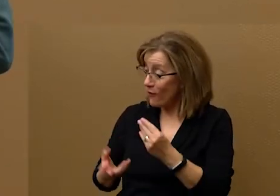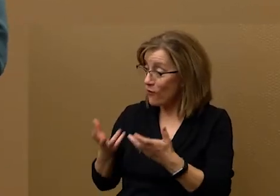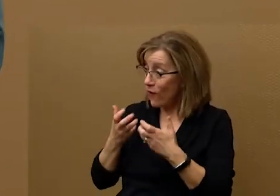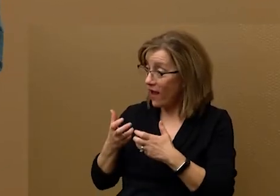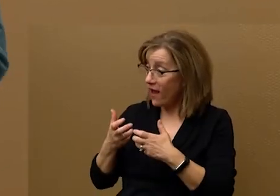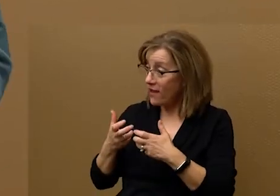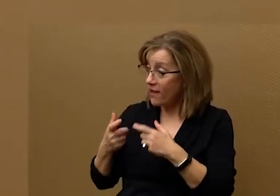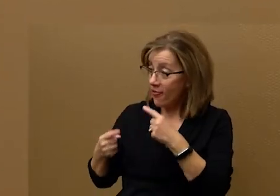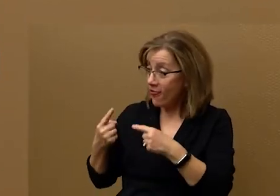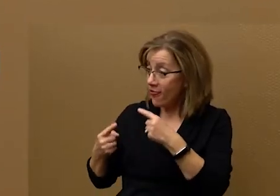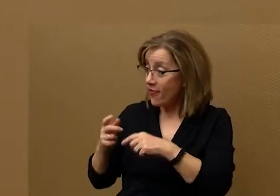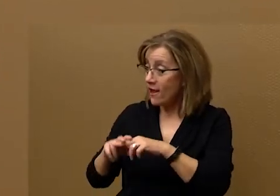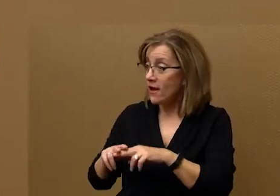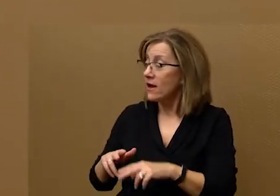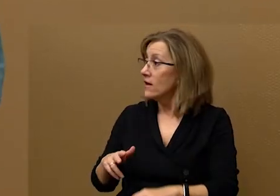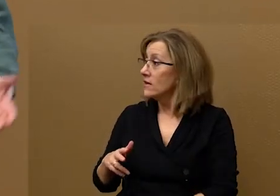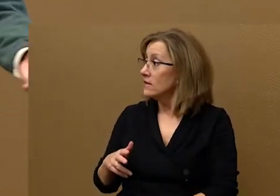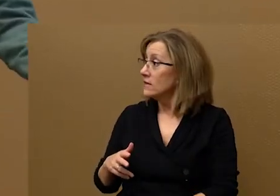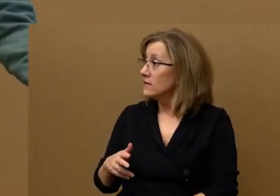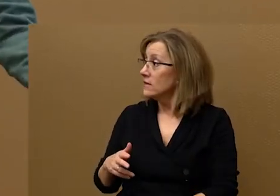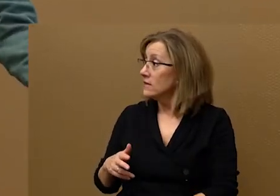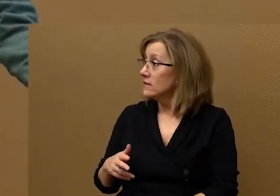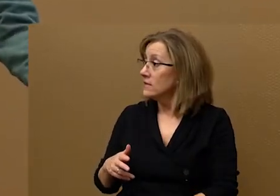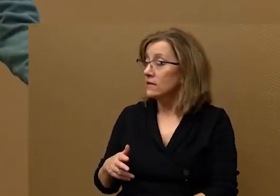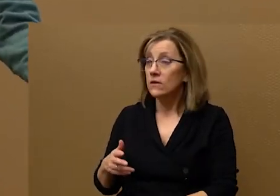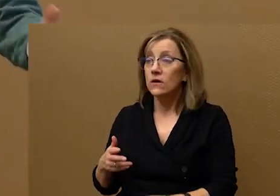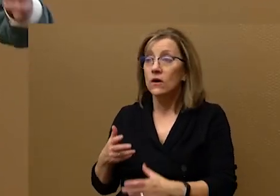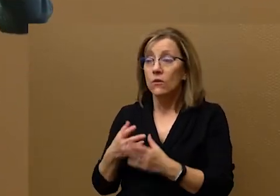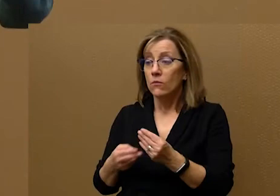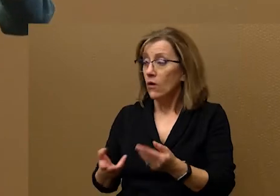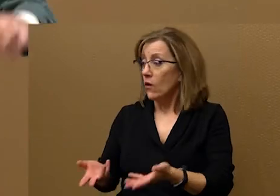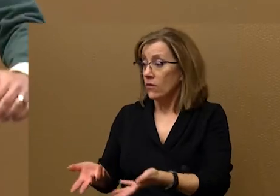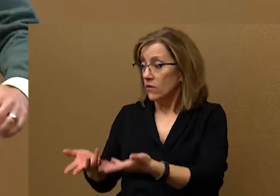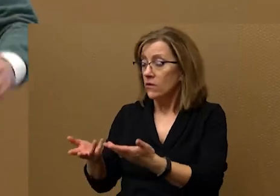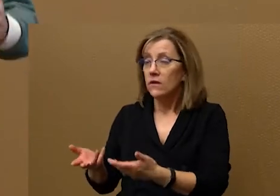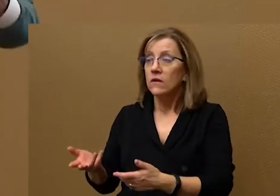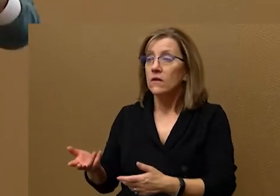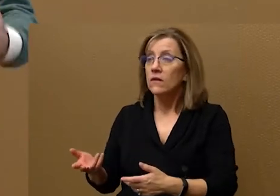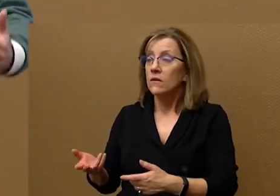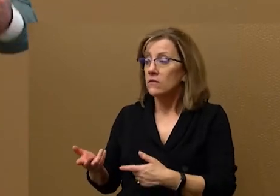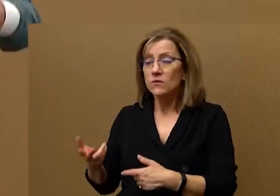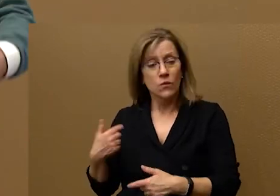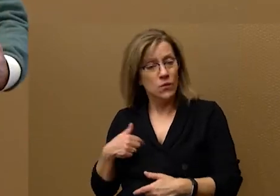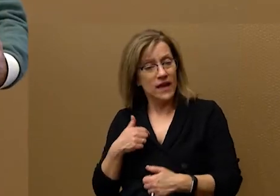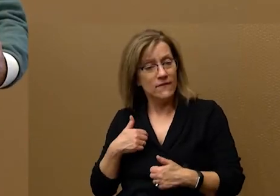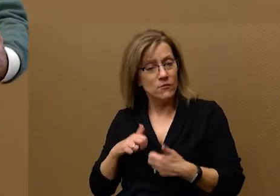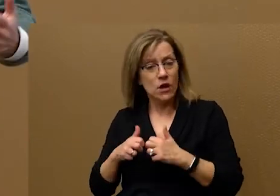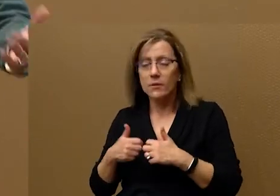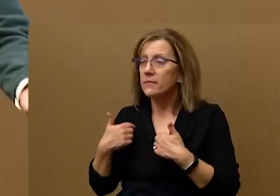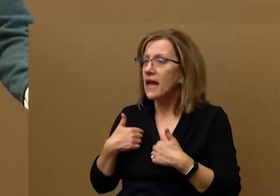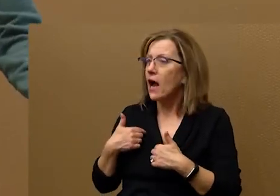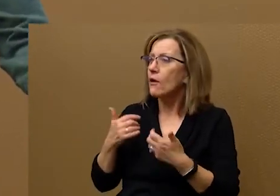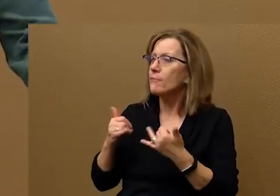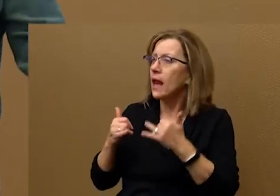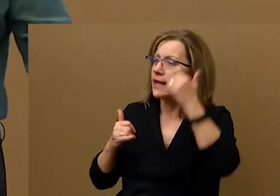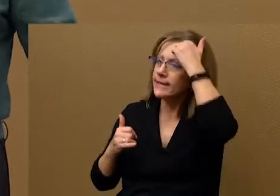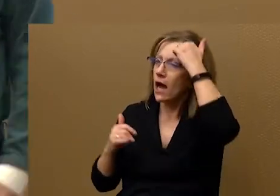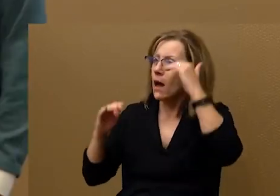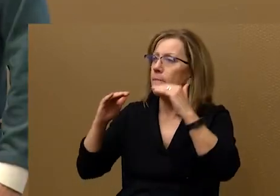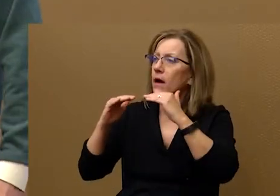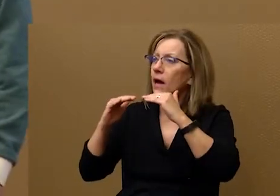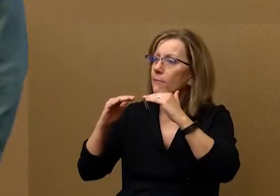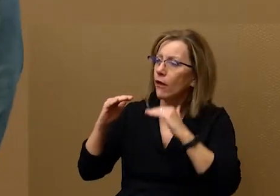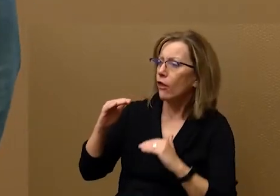seat? I'd like to sit with both of you. But we've got a problem. Now I'm going to play dumb, which is another version of one down. We've got a